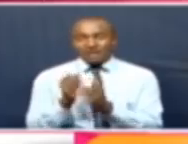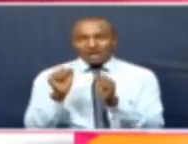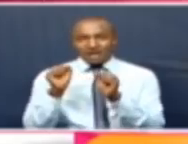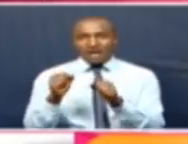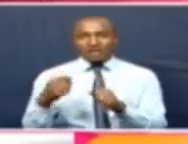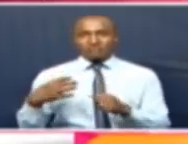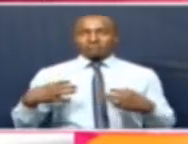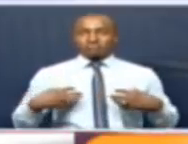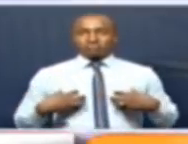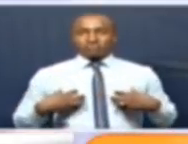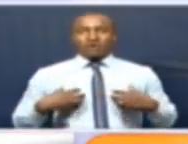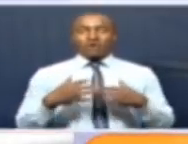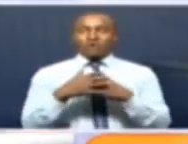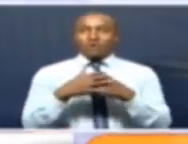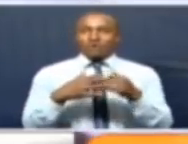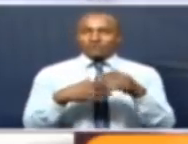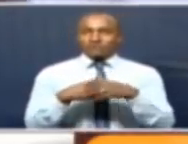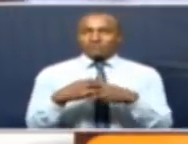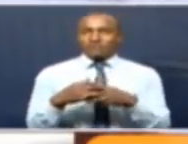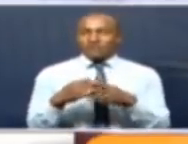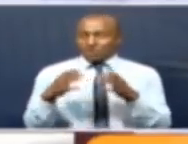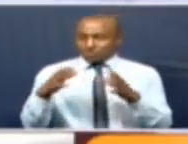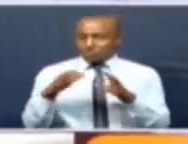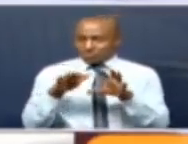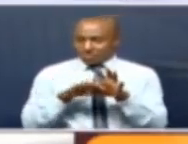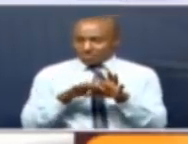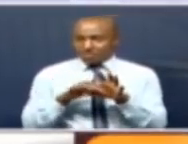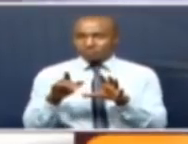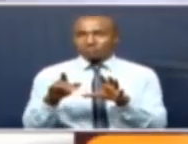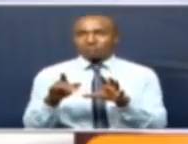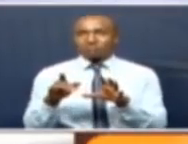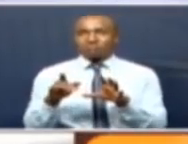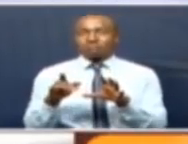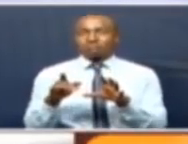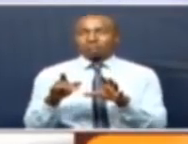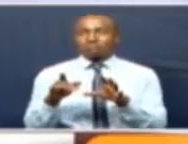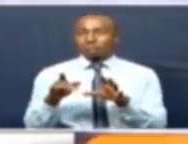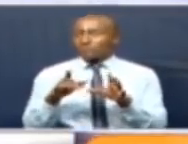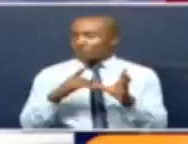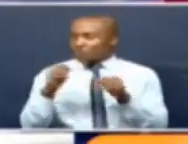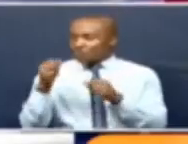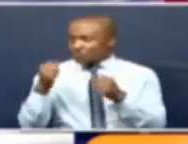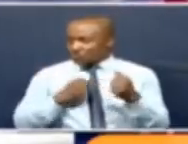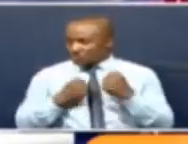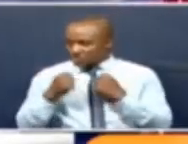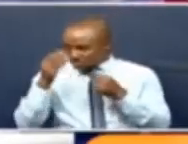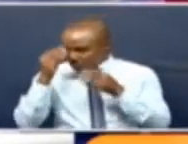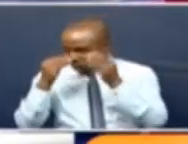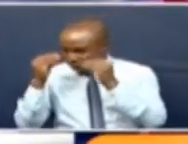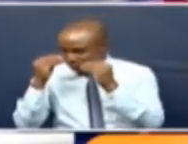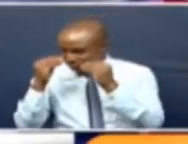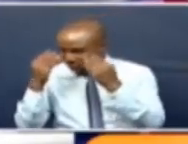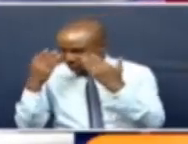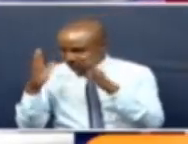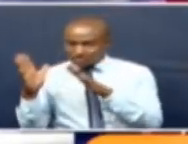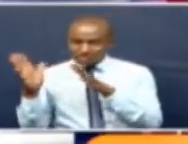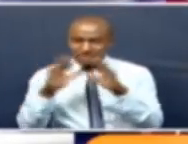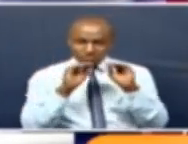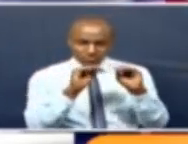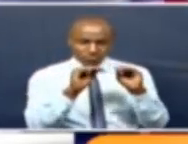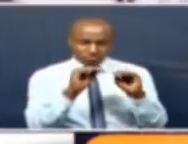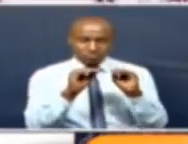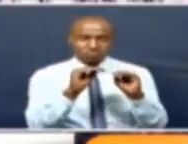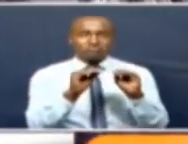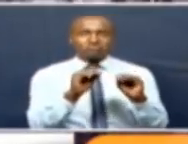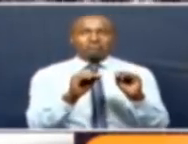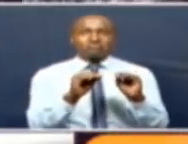wear comfortably. A group member was dispatched to train in Rwanda, and after she returned and taught the rest, work began in